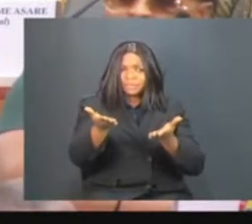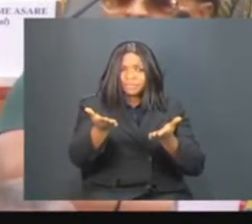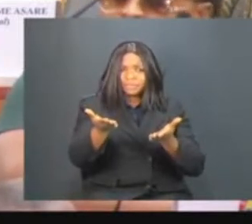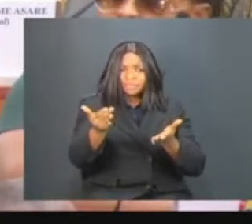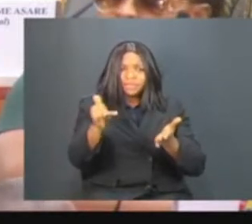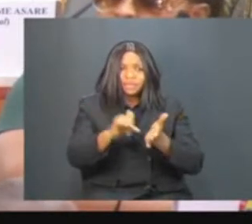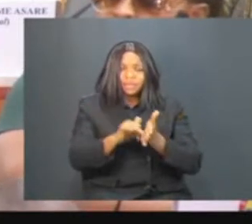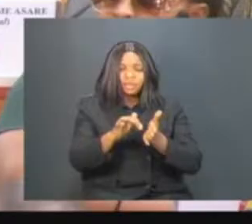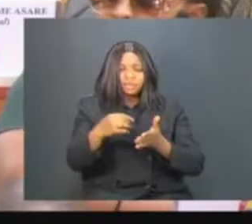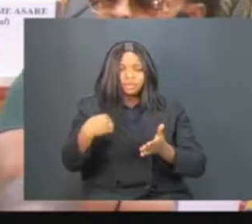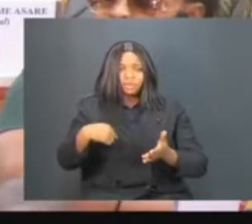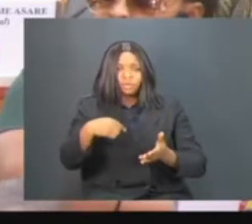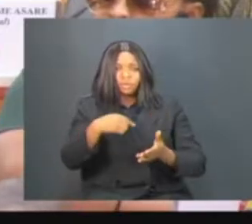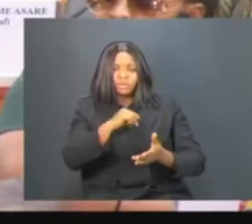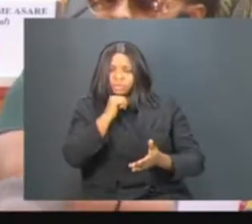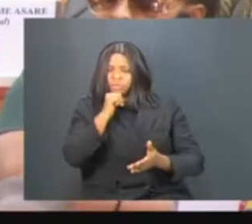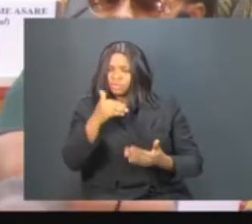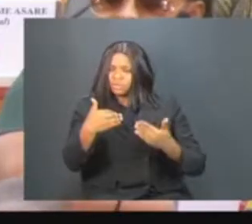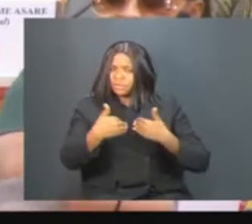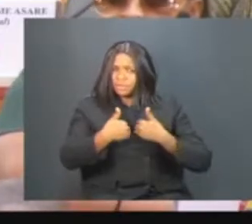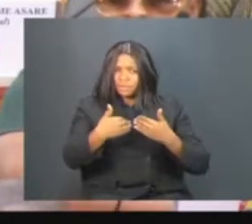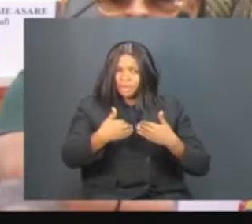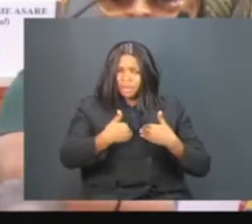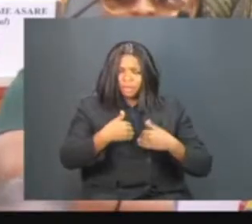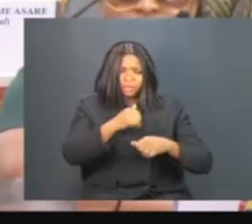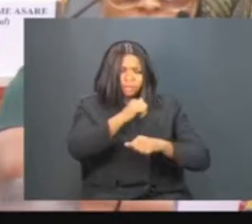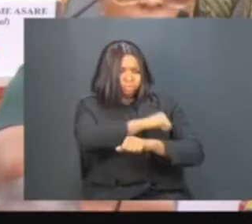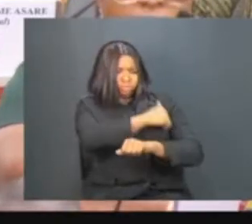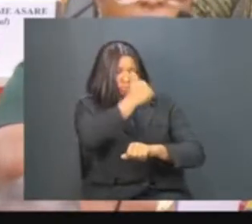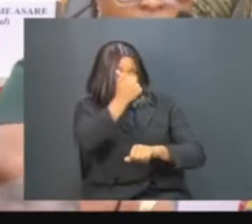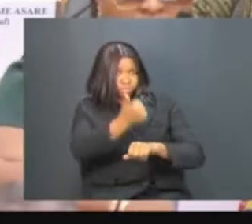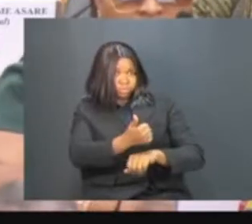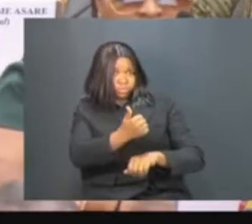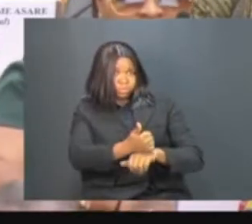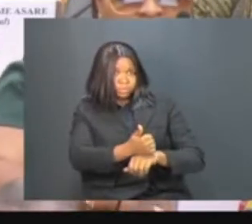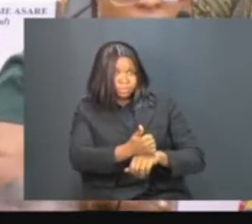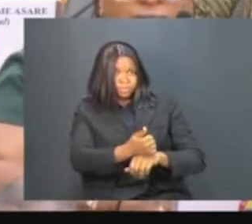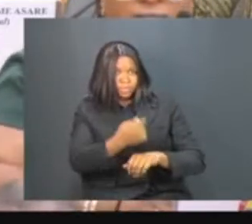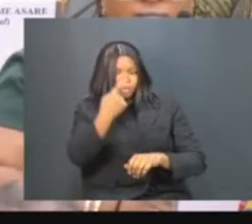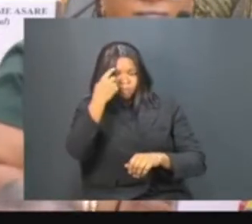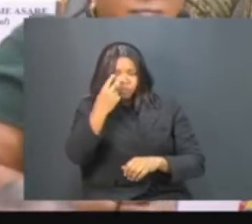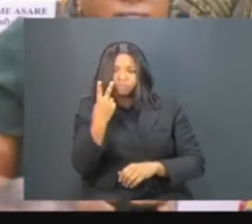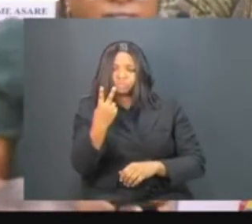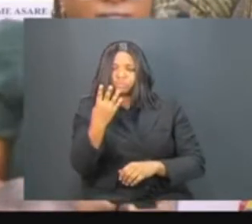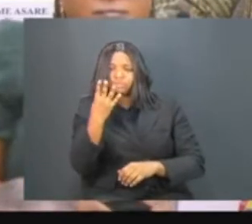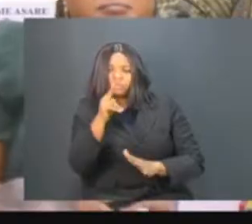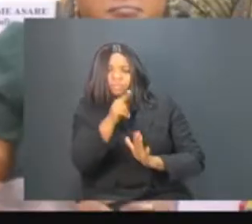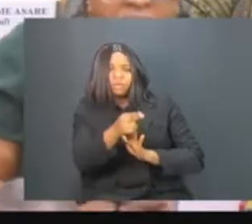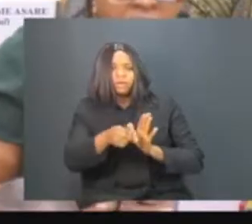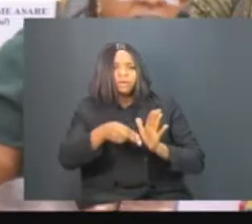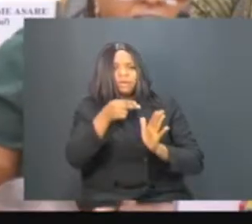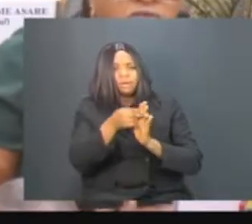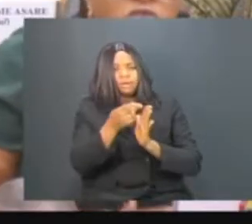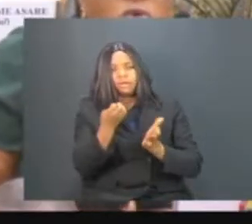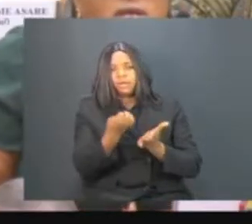that we should not have an authority for the 24-hour